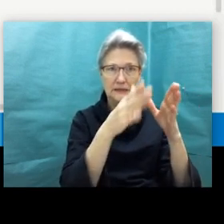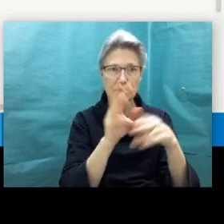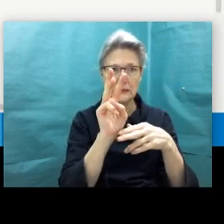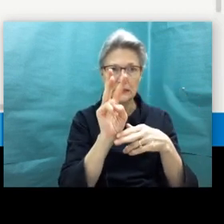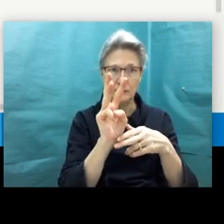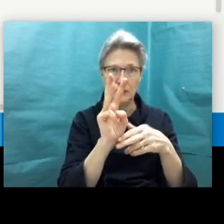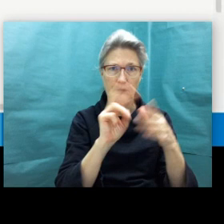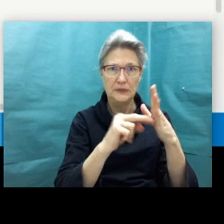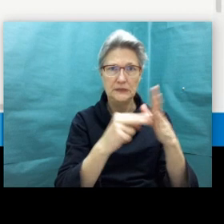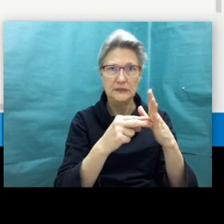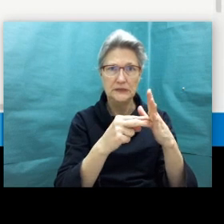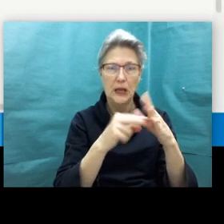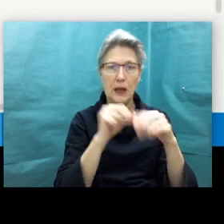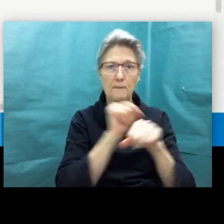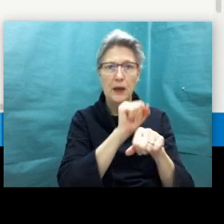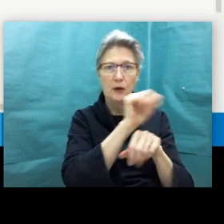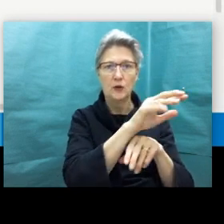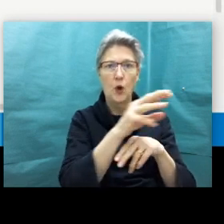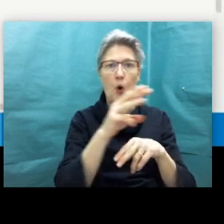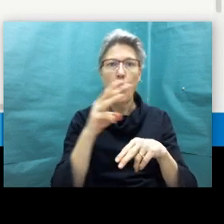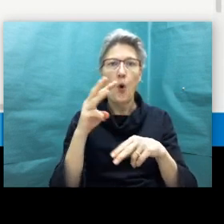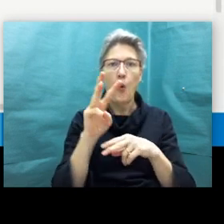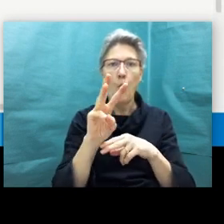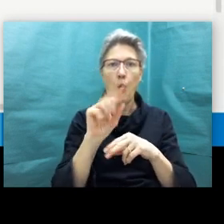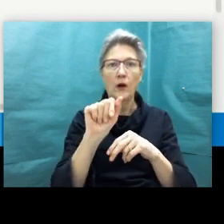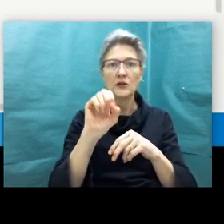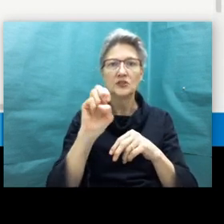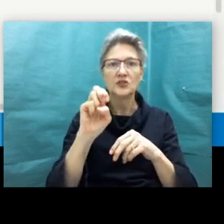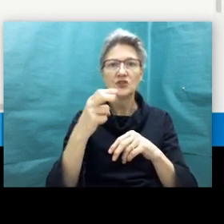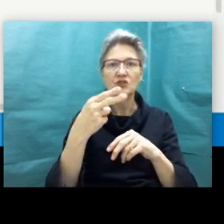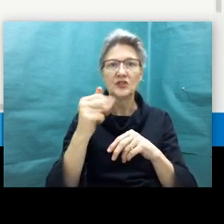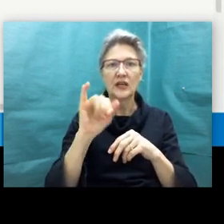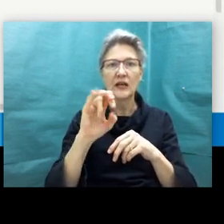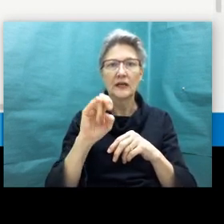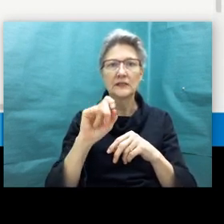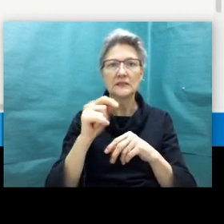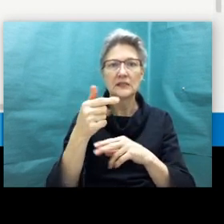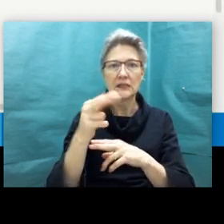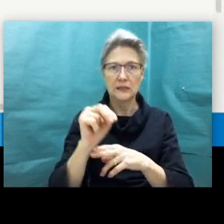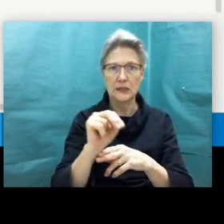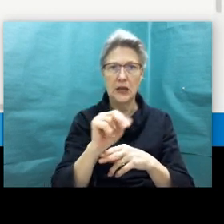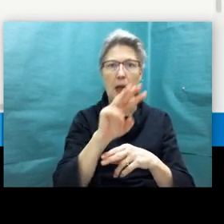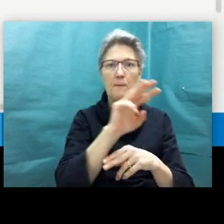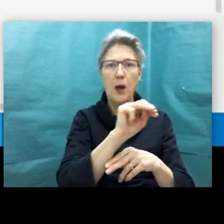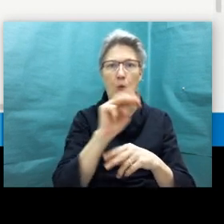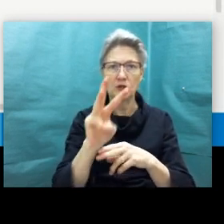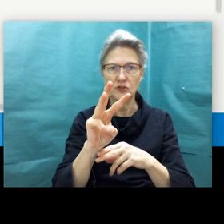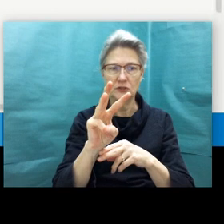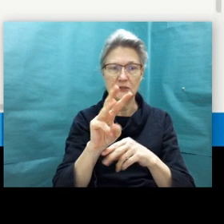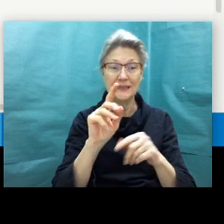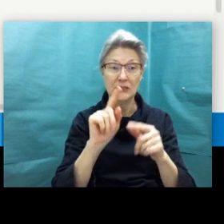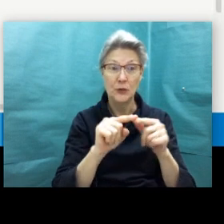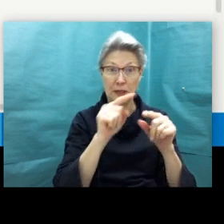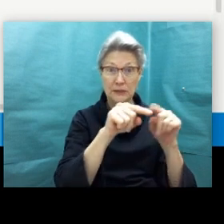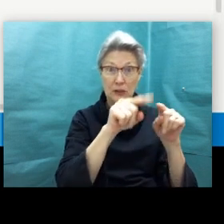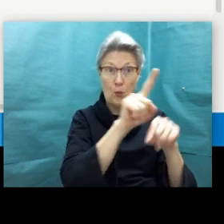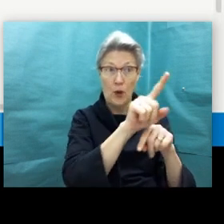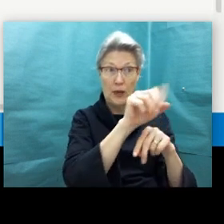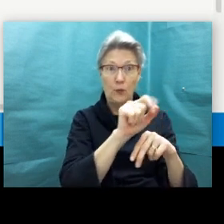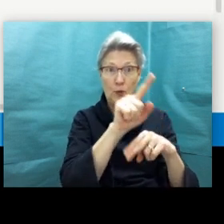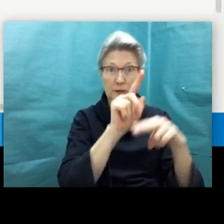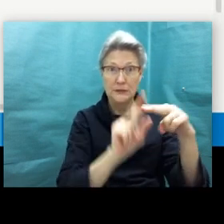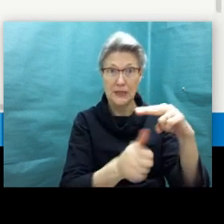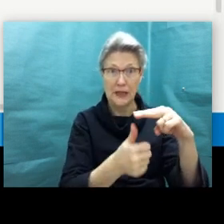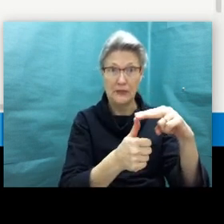W, that means Mount Washington, I have one box, and inside it says 1 1/10. So that box represents 1